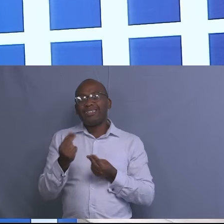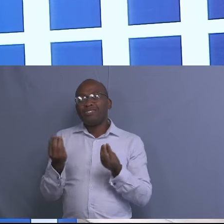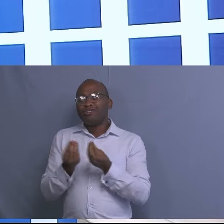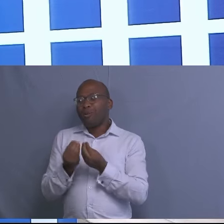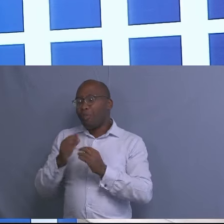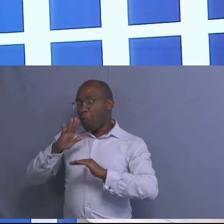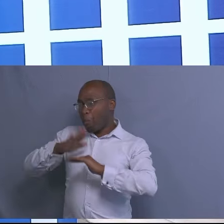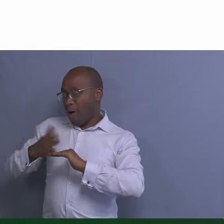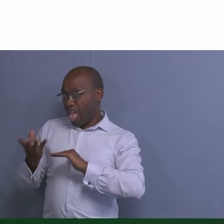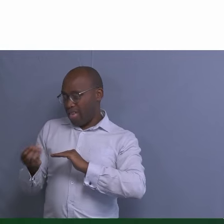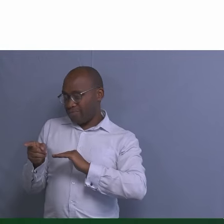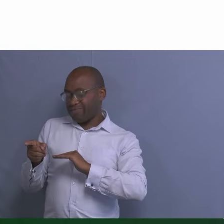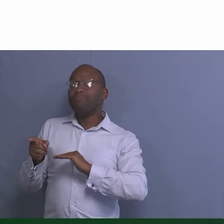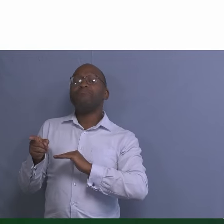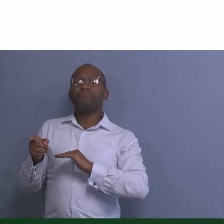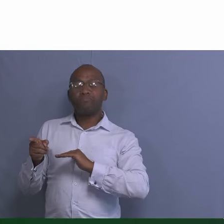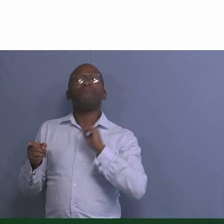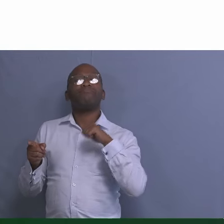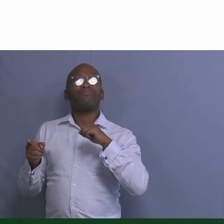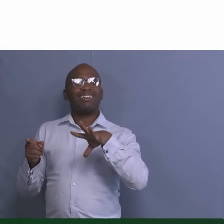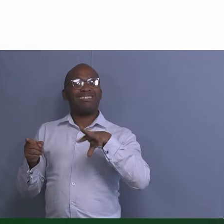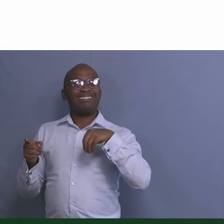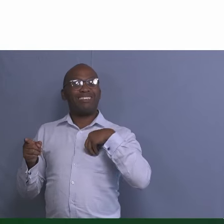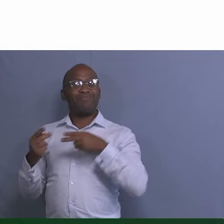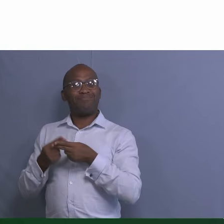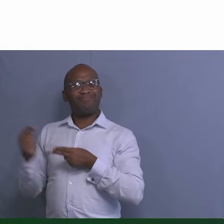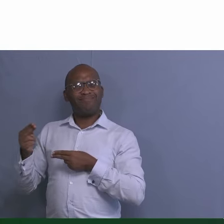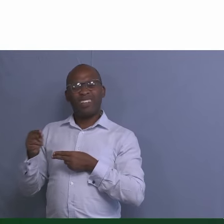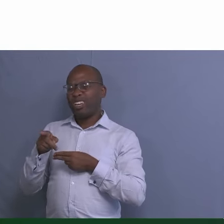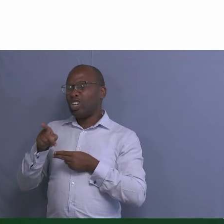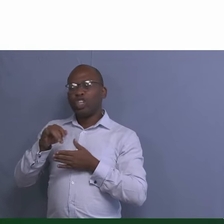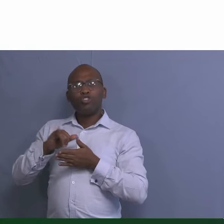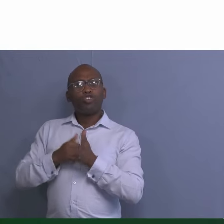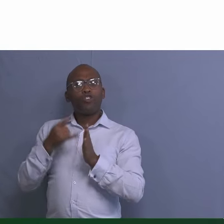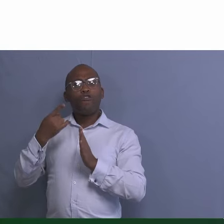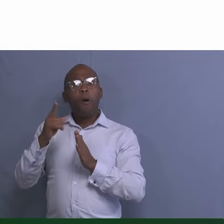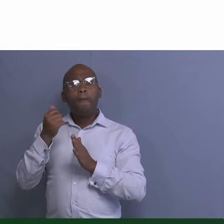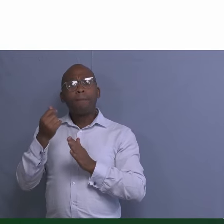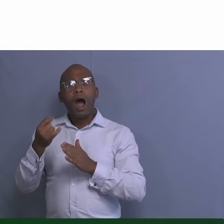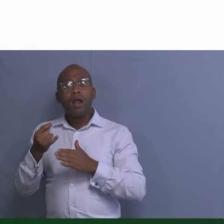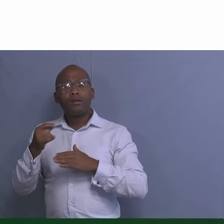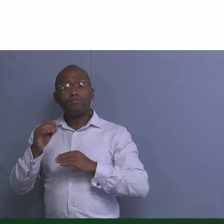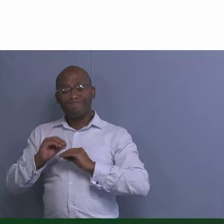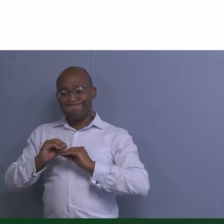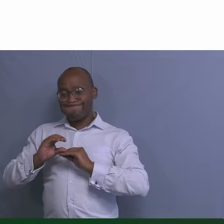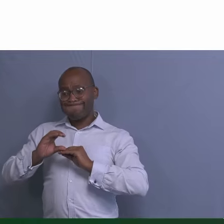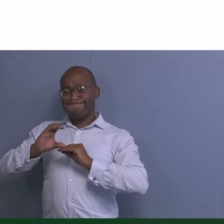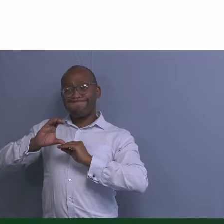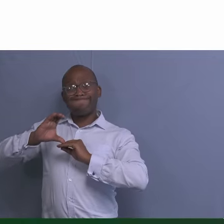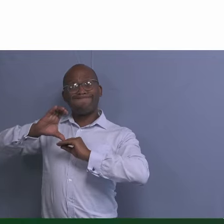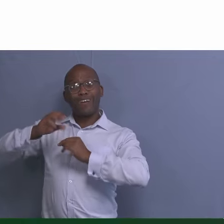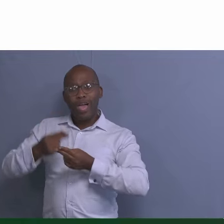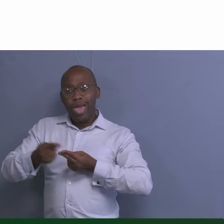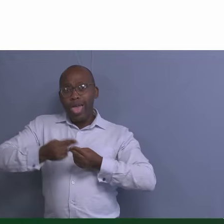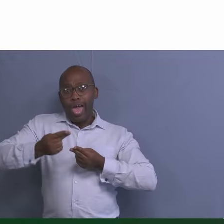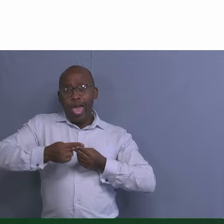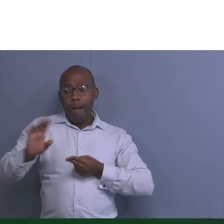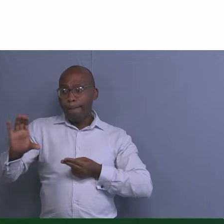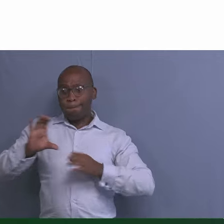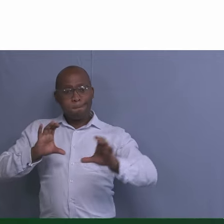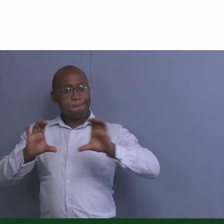family. Then there's no profit that is made, since this is not business. This is just meant to feed